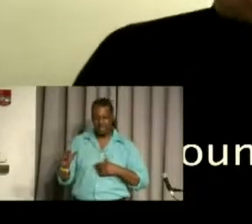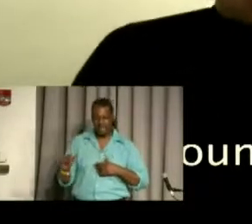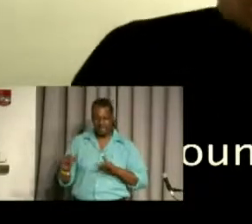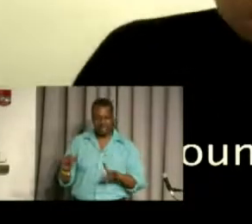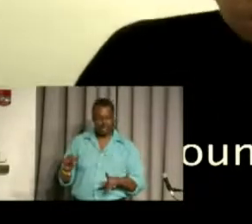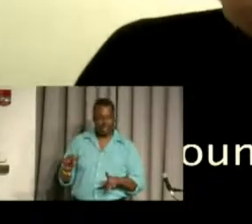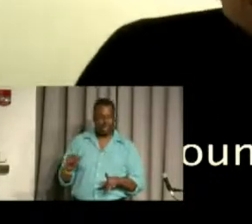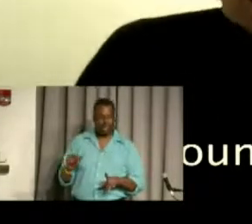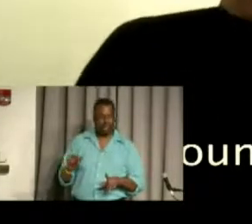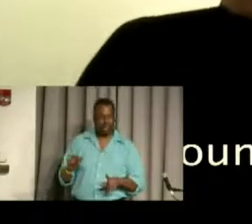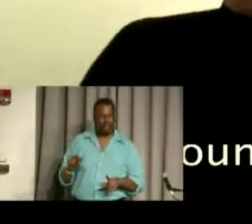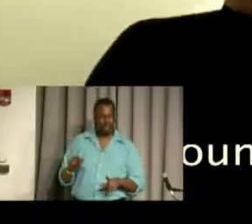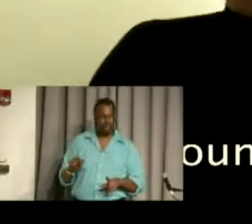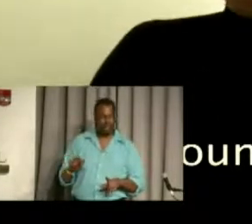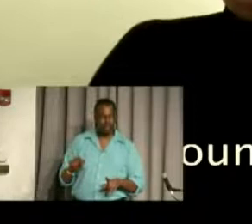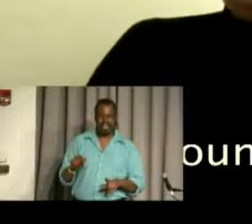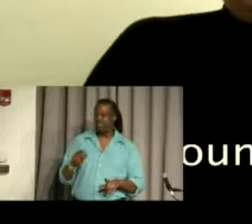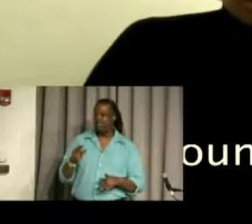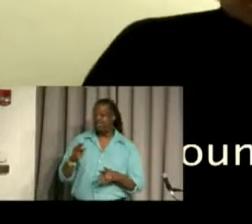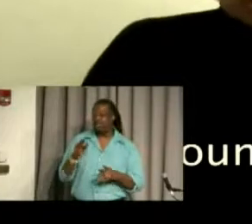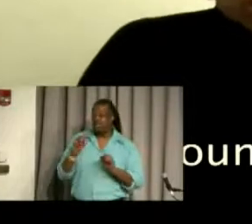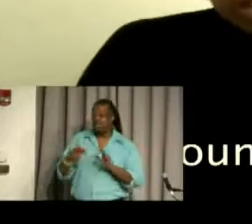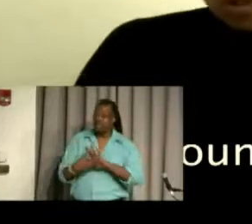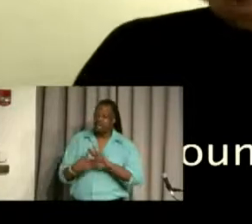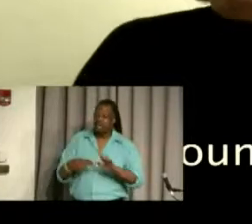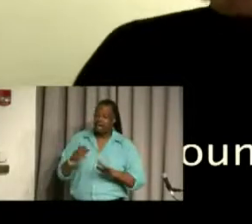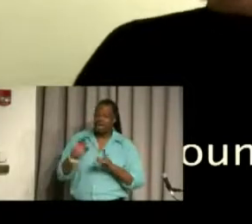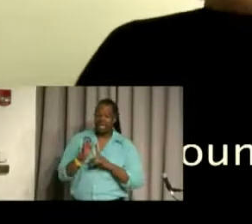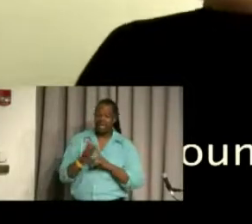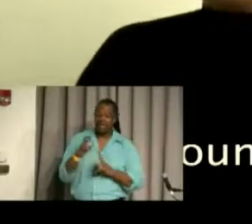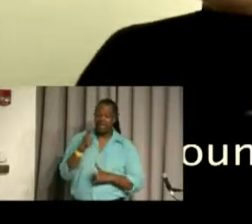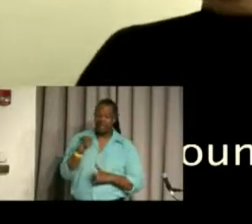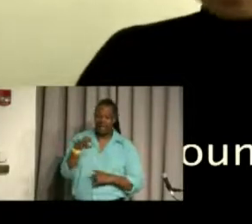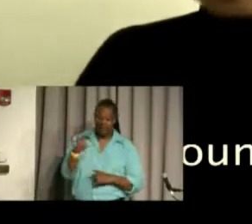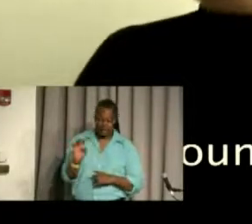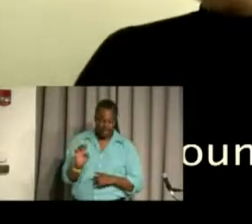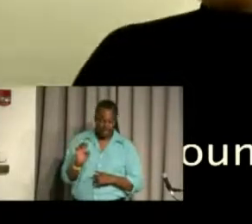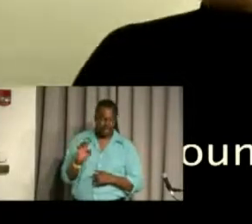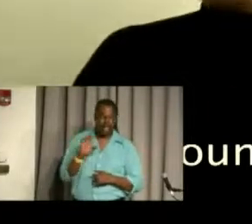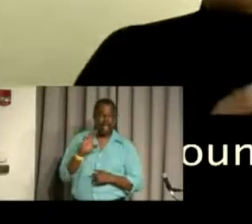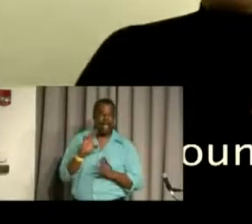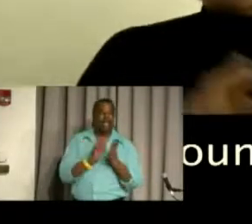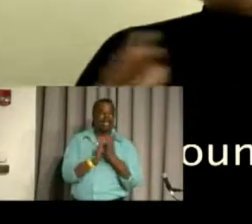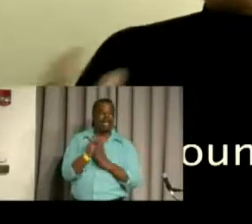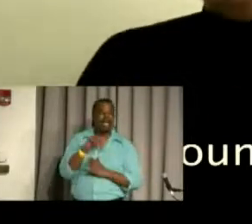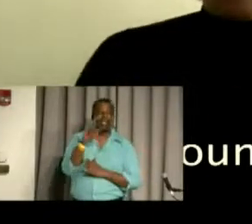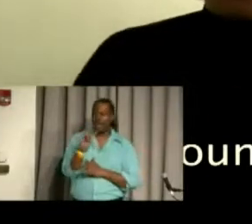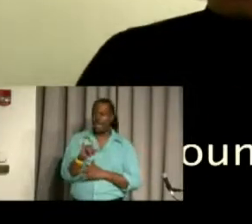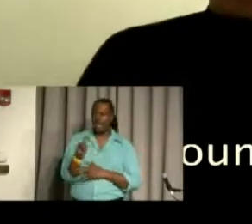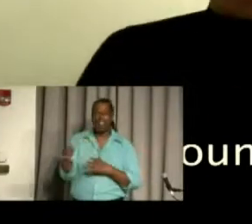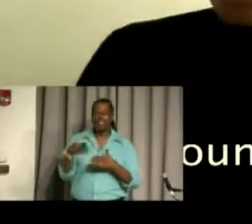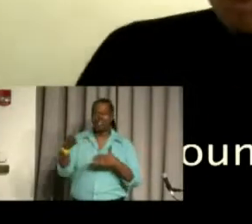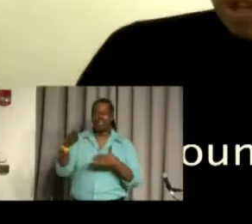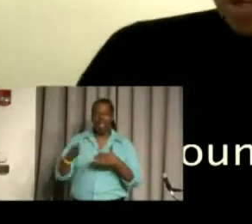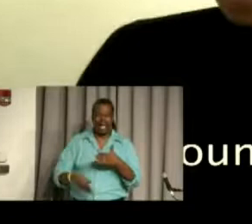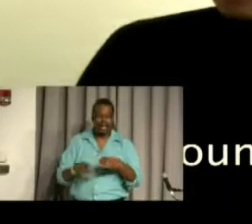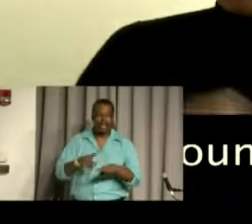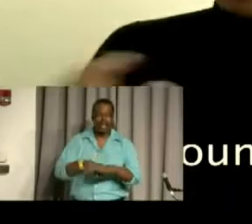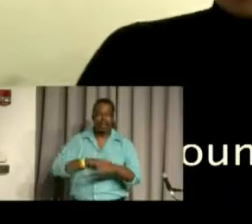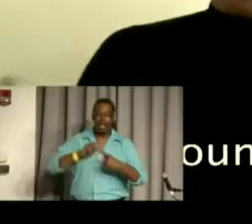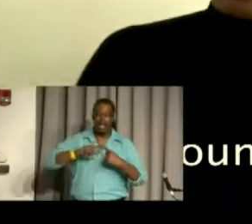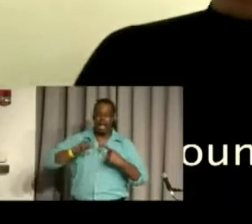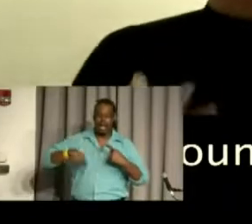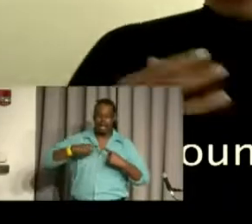with ecological violence. Cancer Alley is merely the end of the long cycle of fossil fuel production,